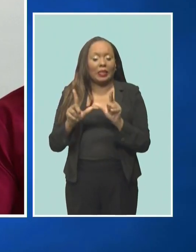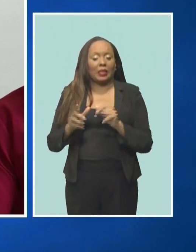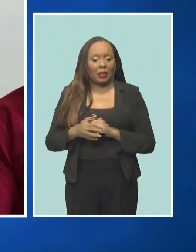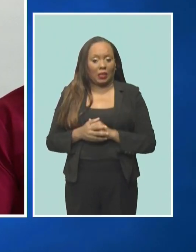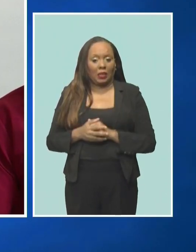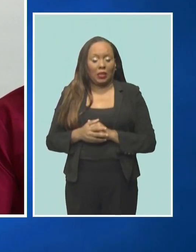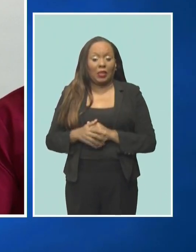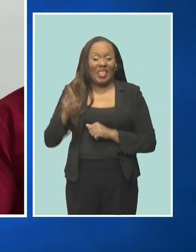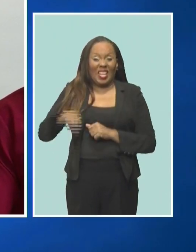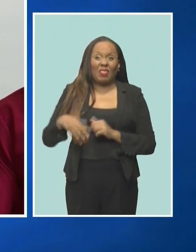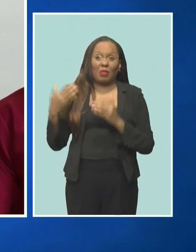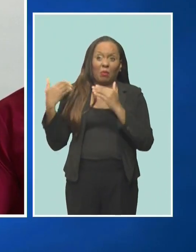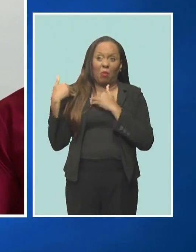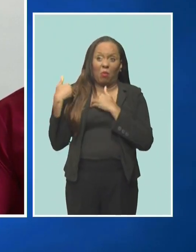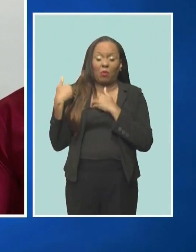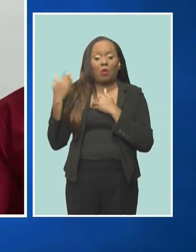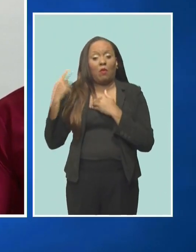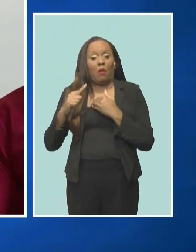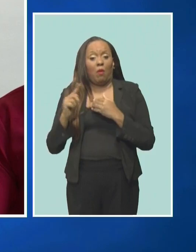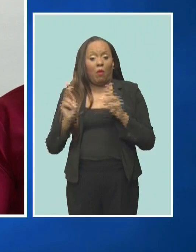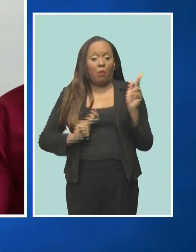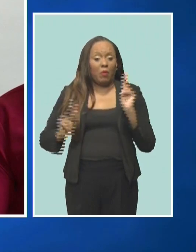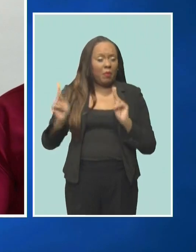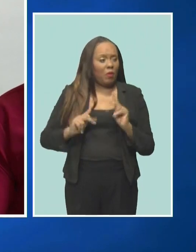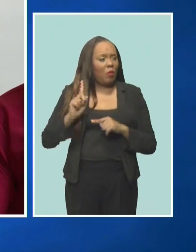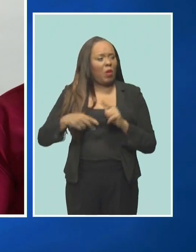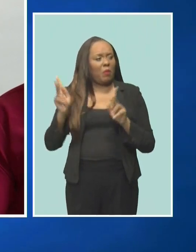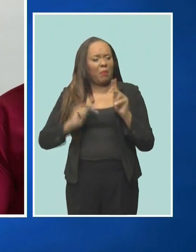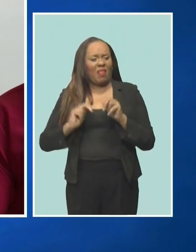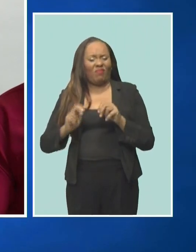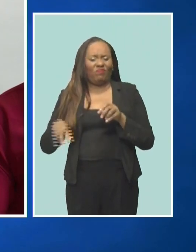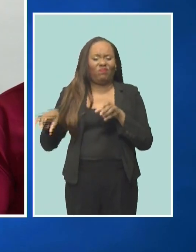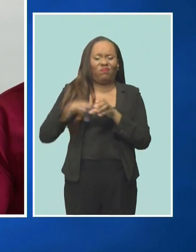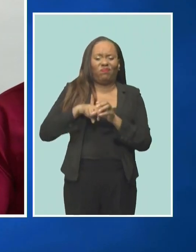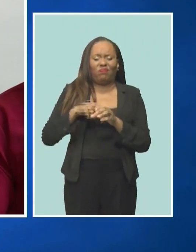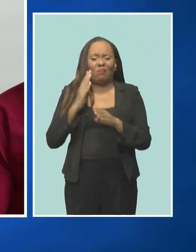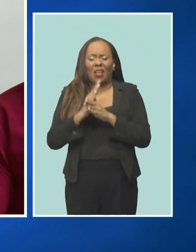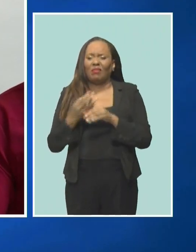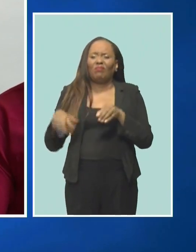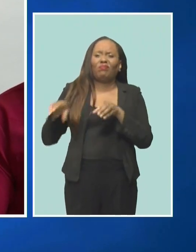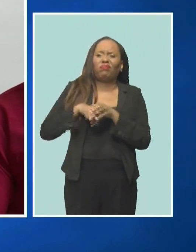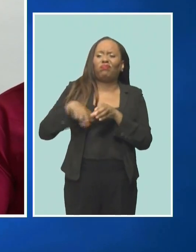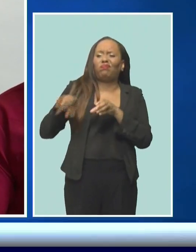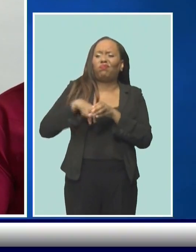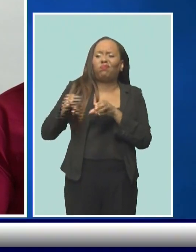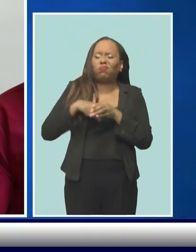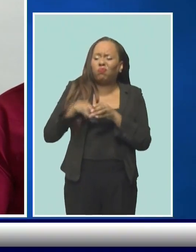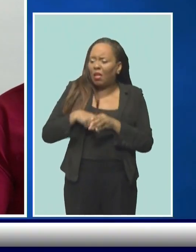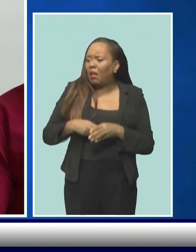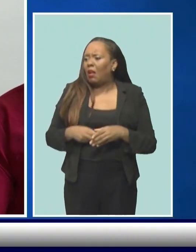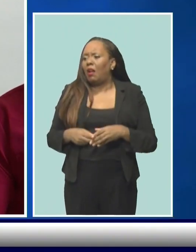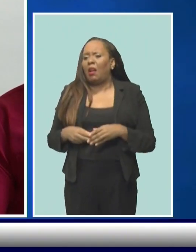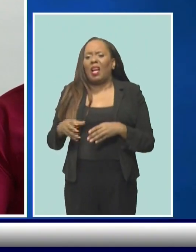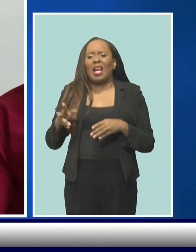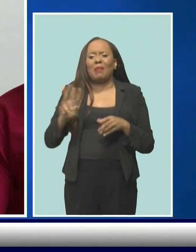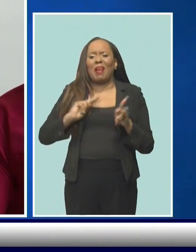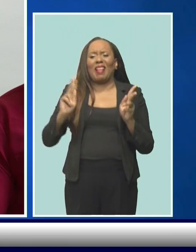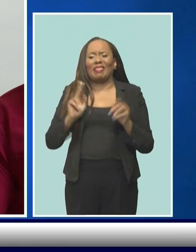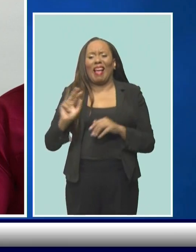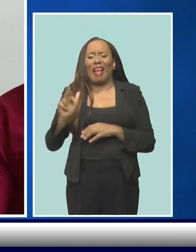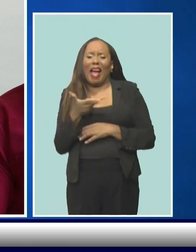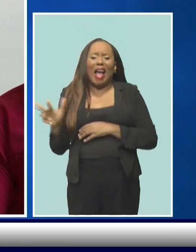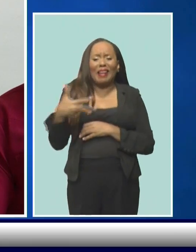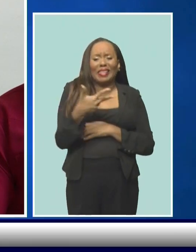are responsible for the lives of passengers and certainly of people who are using our roads. And so I've been